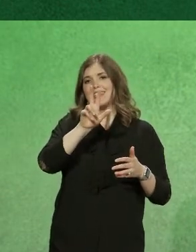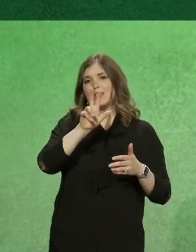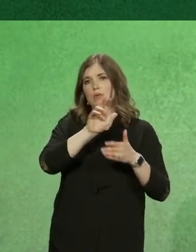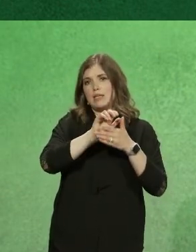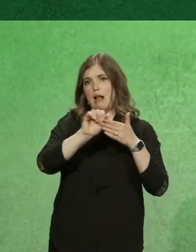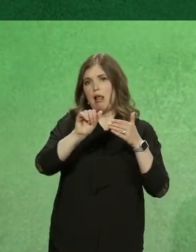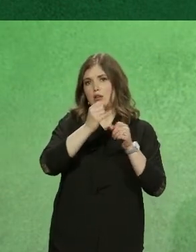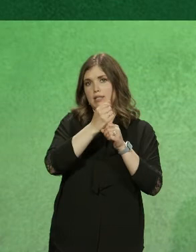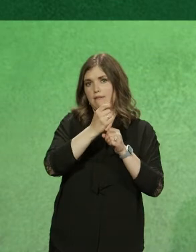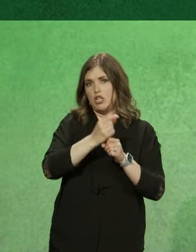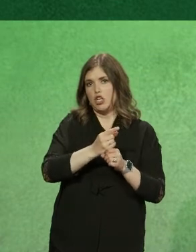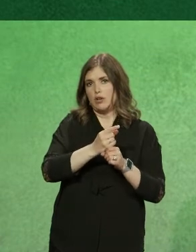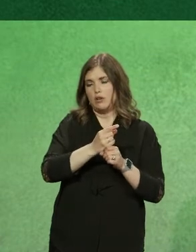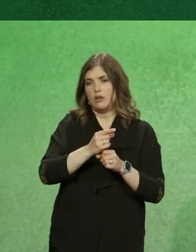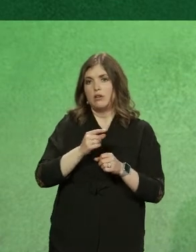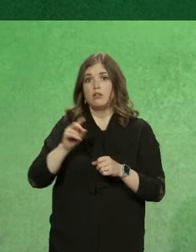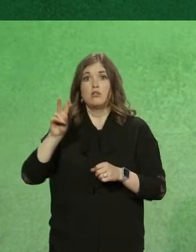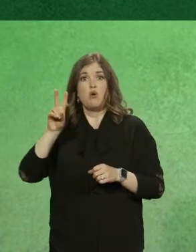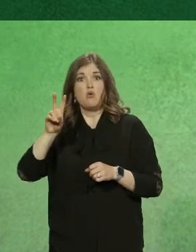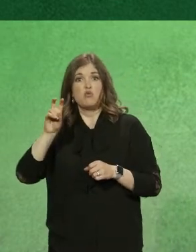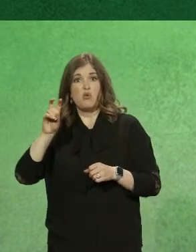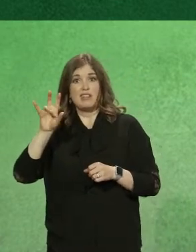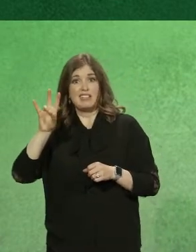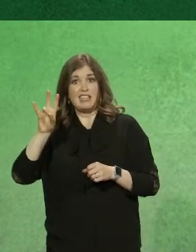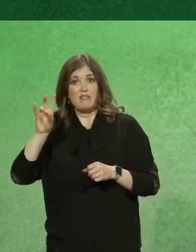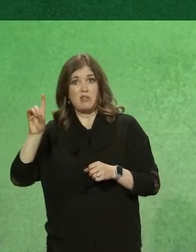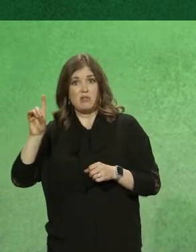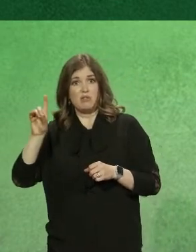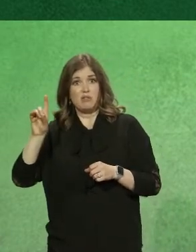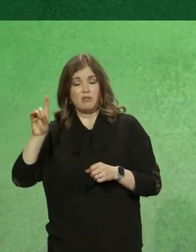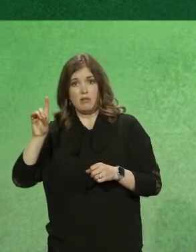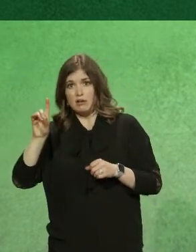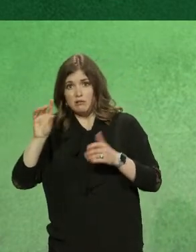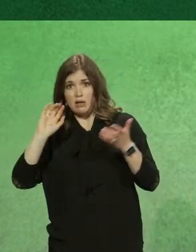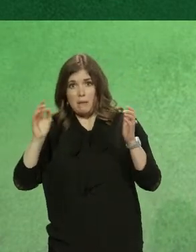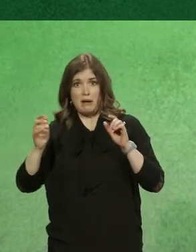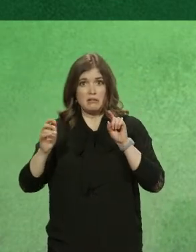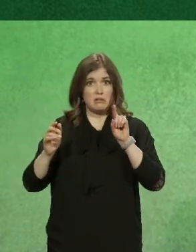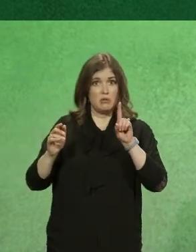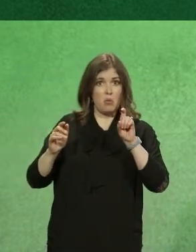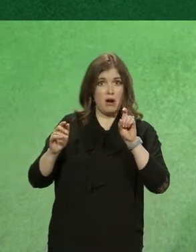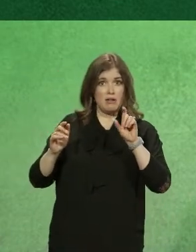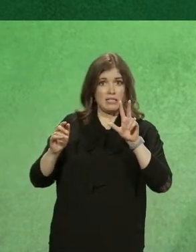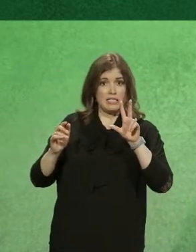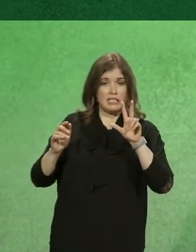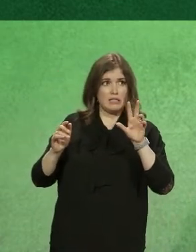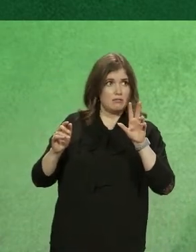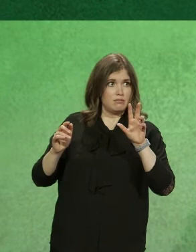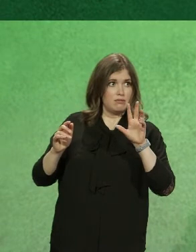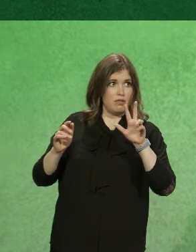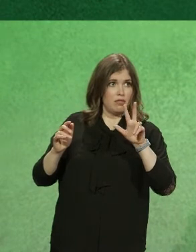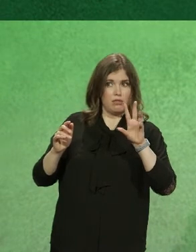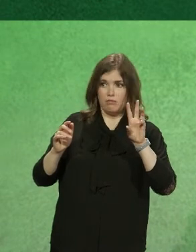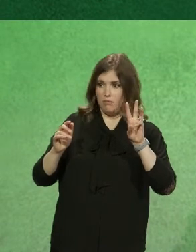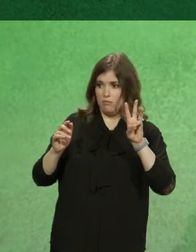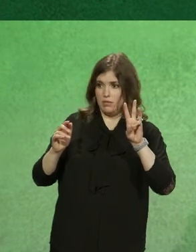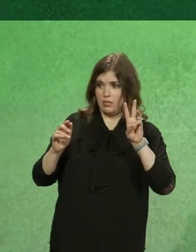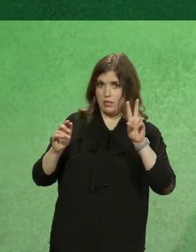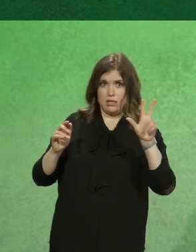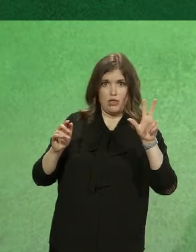$163. So the difference between $270 annually with the normal stove and that of Musana stove